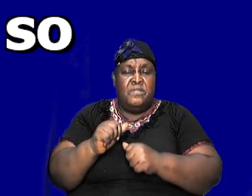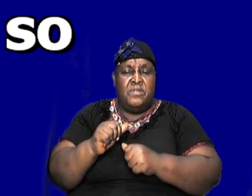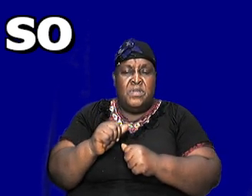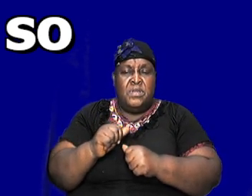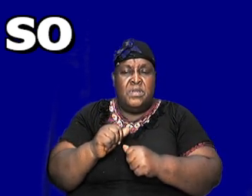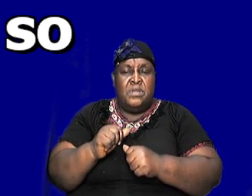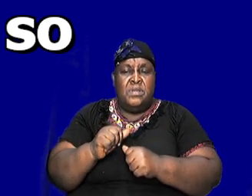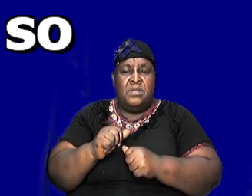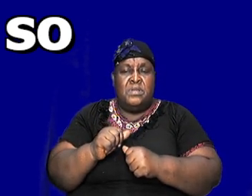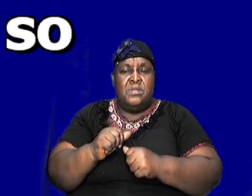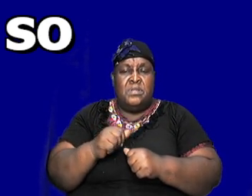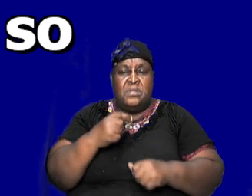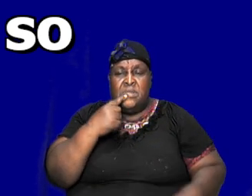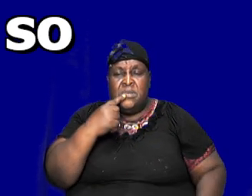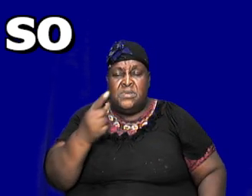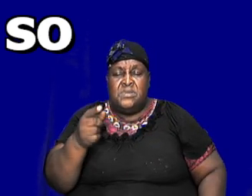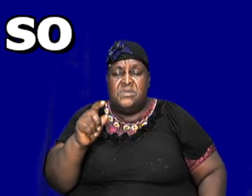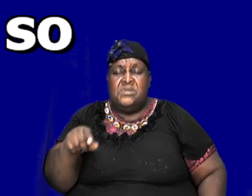know, Jesus